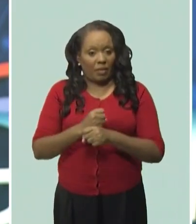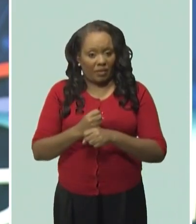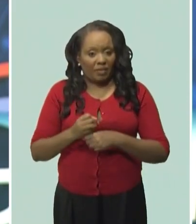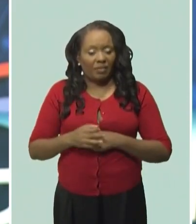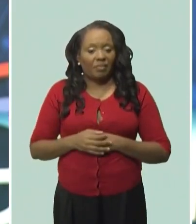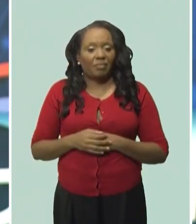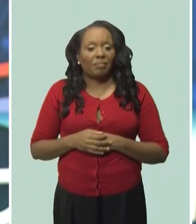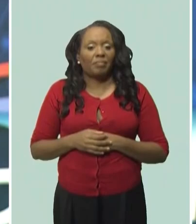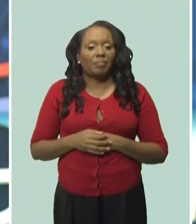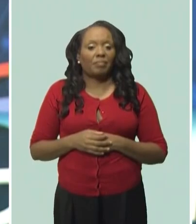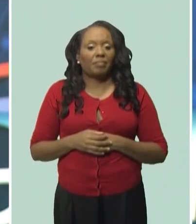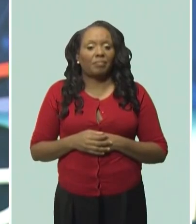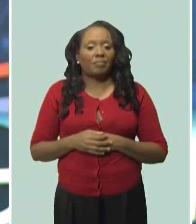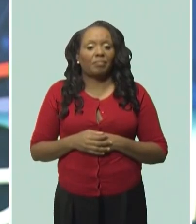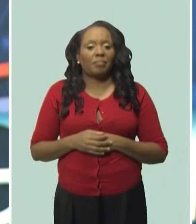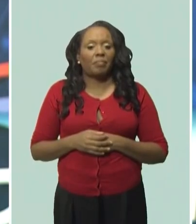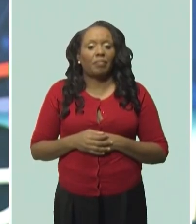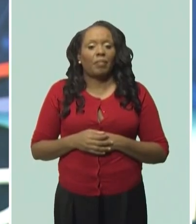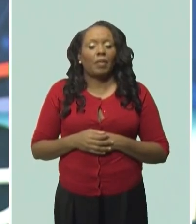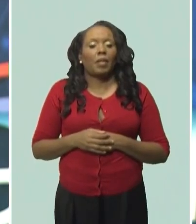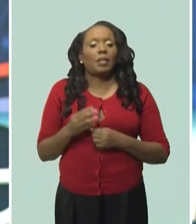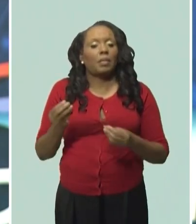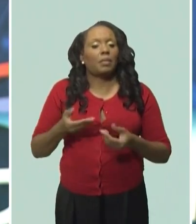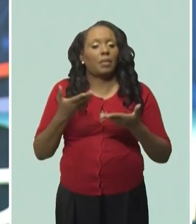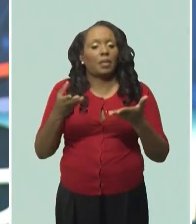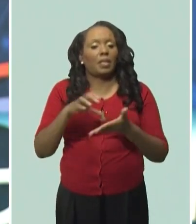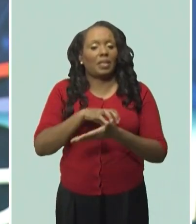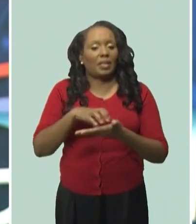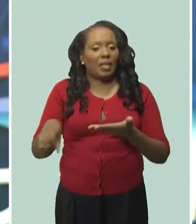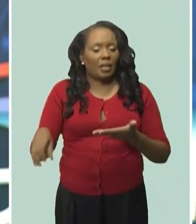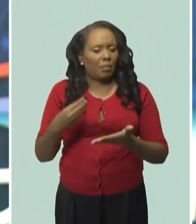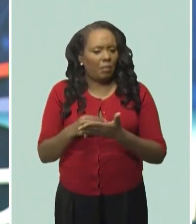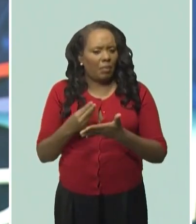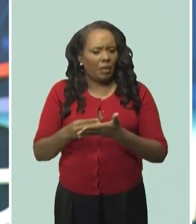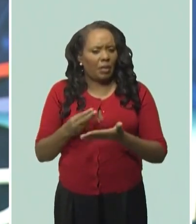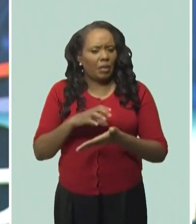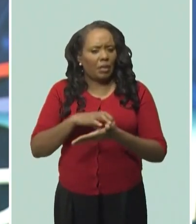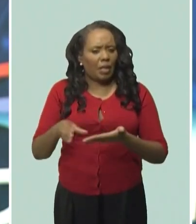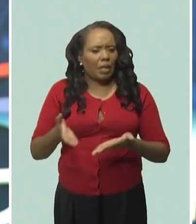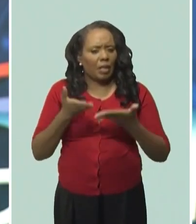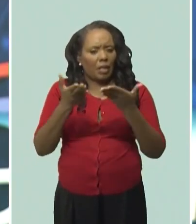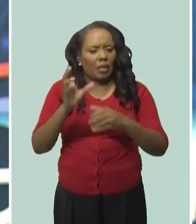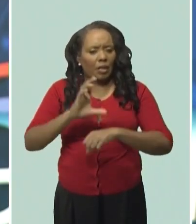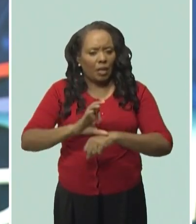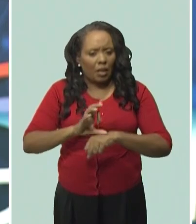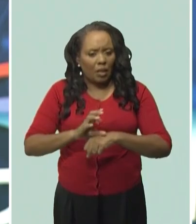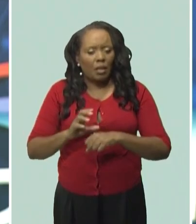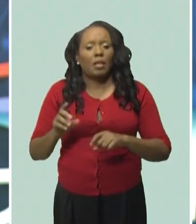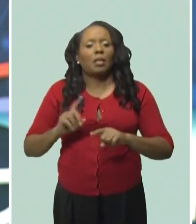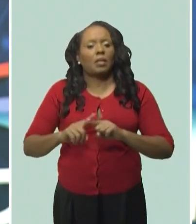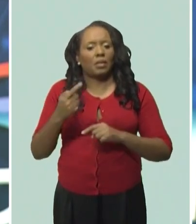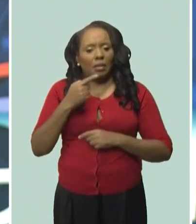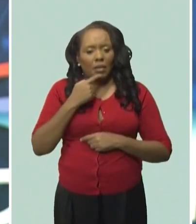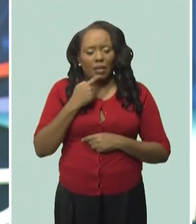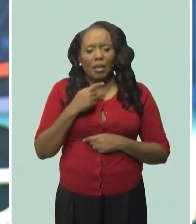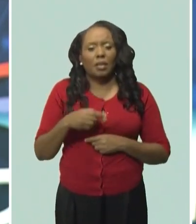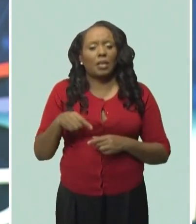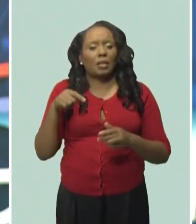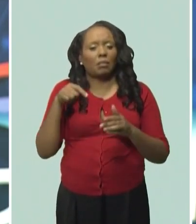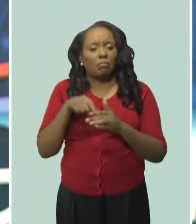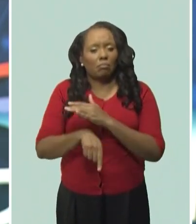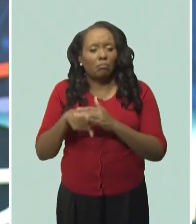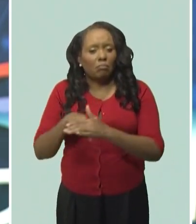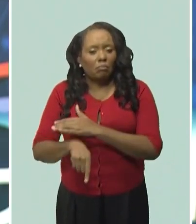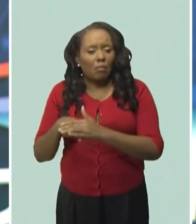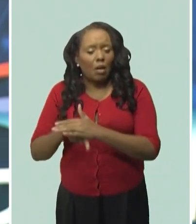just before Southern Meats presented a check to the church, Mr. Greenidge said Southern Meats Incorporated accounts for the lion's share of